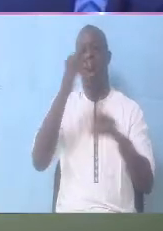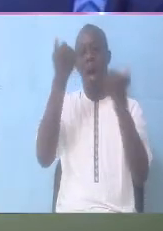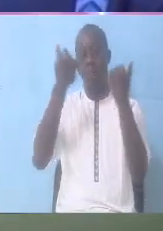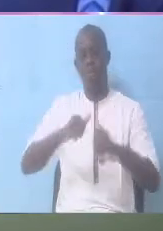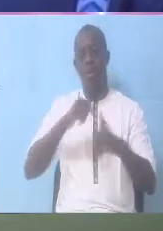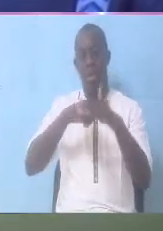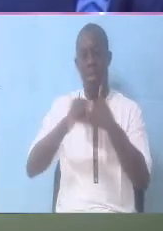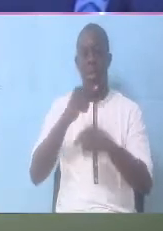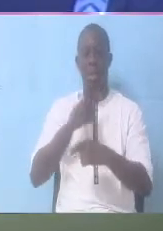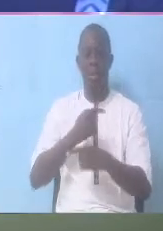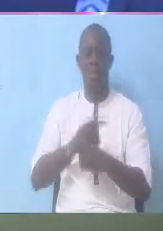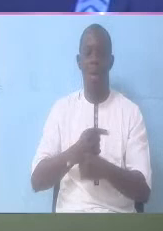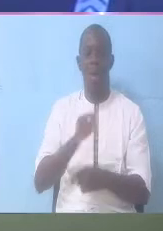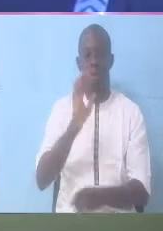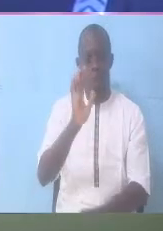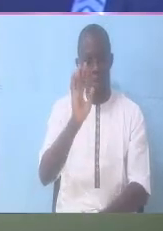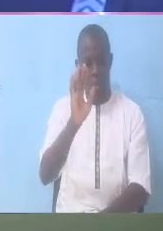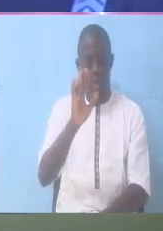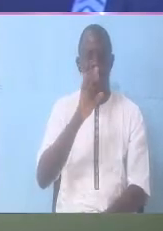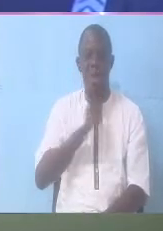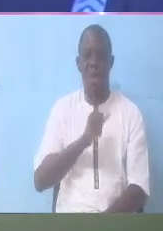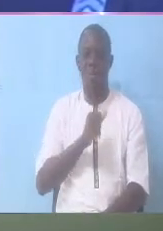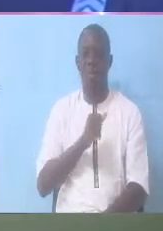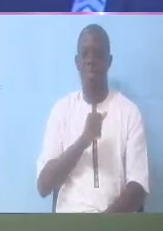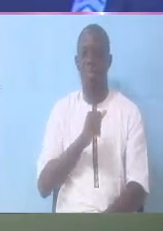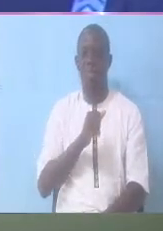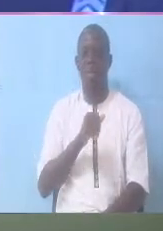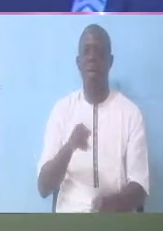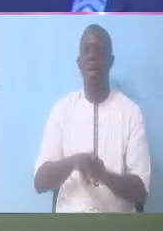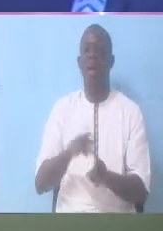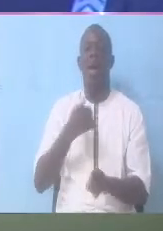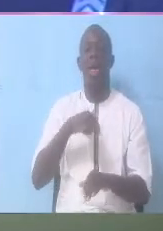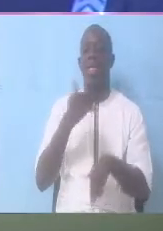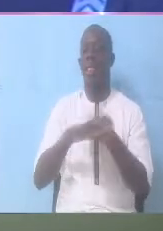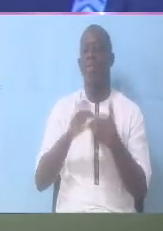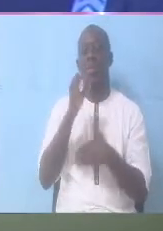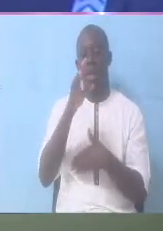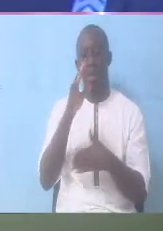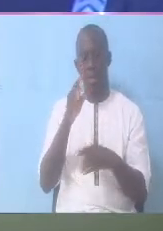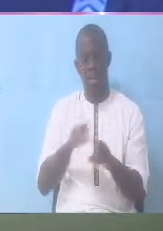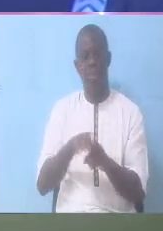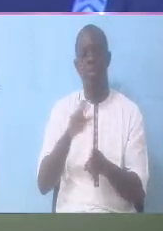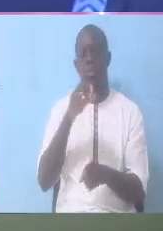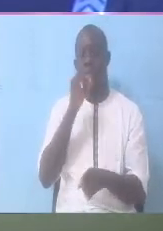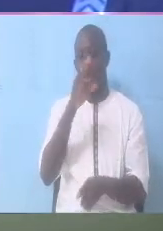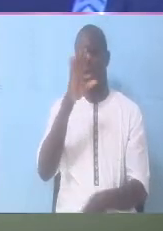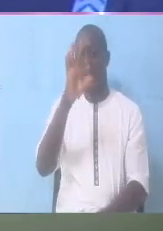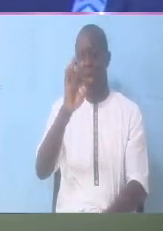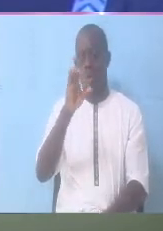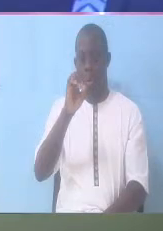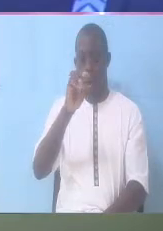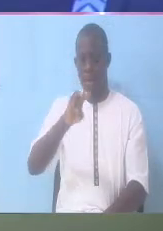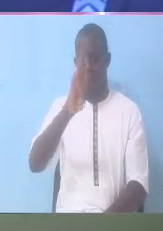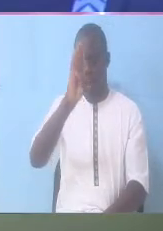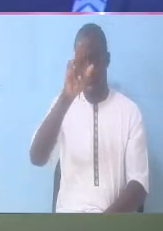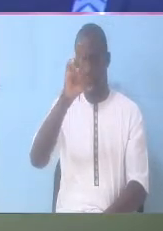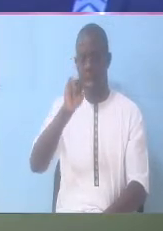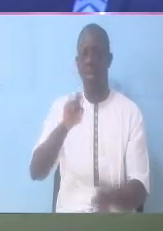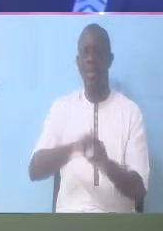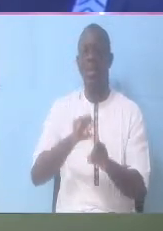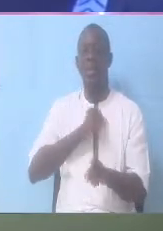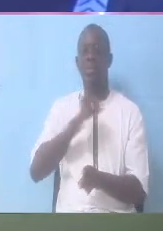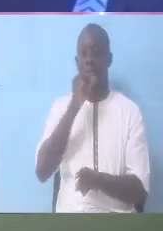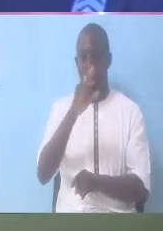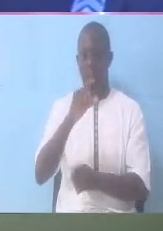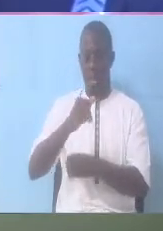Sir, wait, sir. I never said he said Tumbul Tamba misled me. He said he was being misled by security apparatus, but he never tell me who and